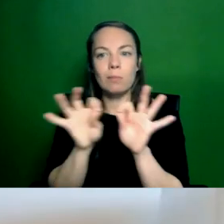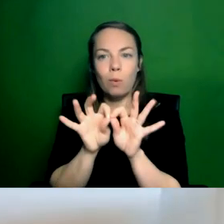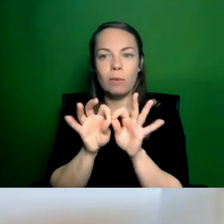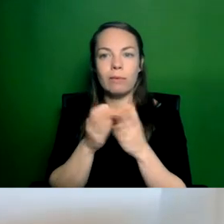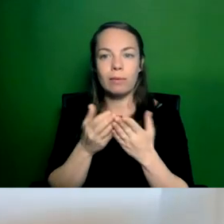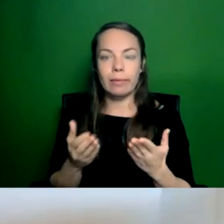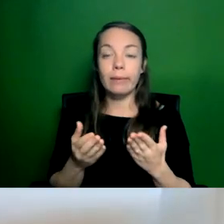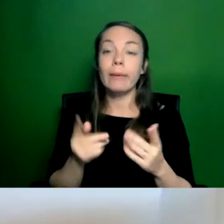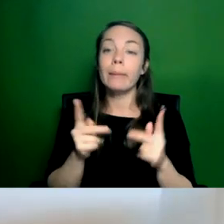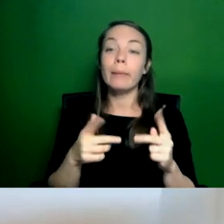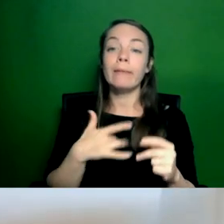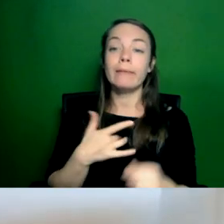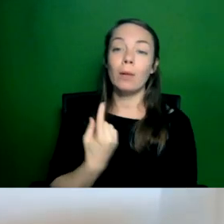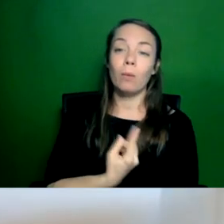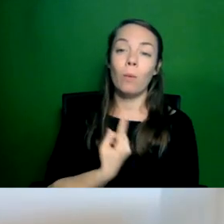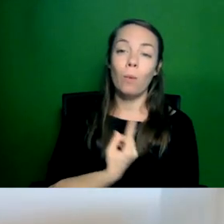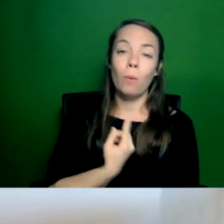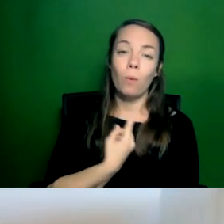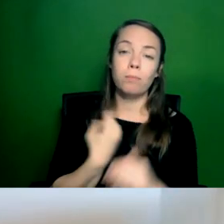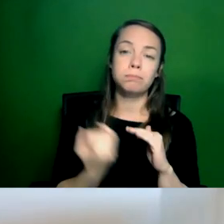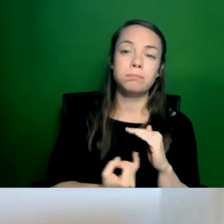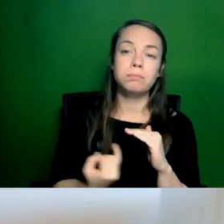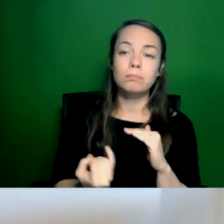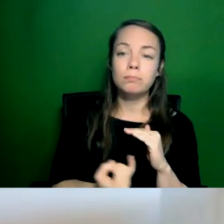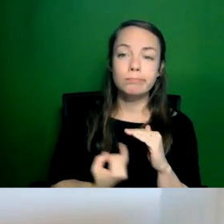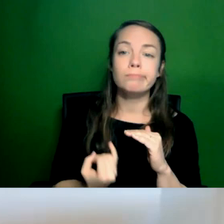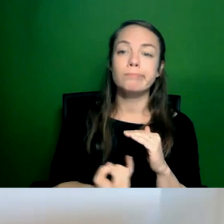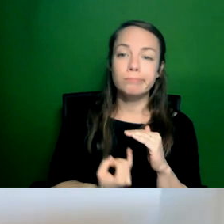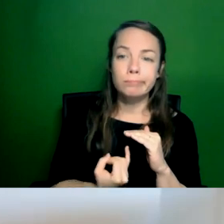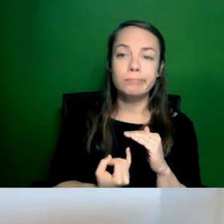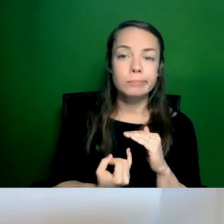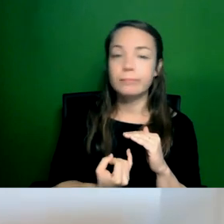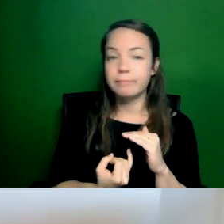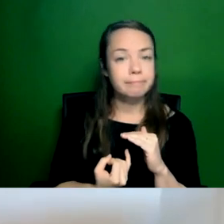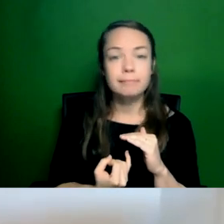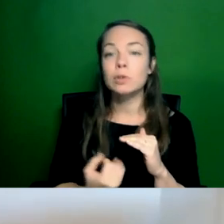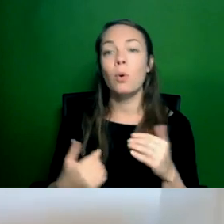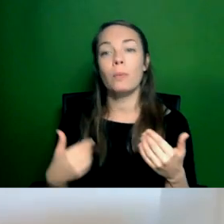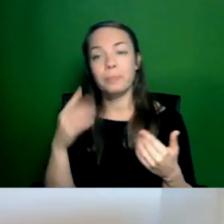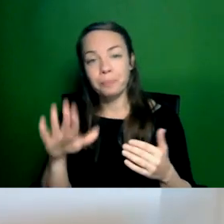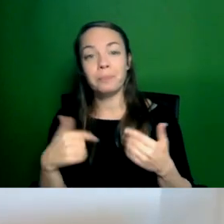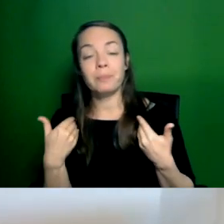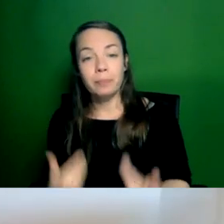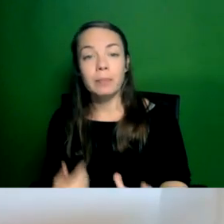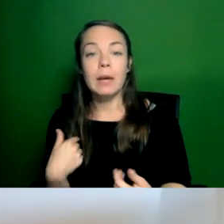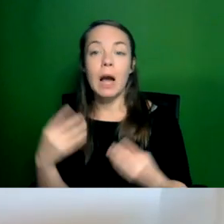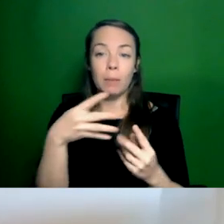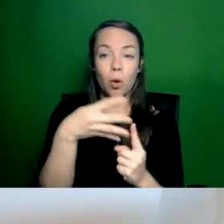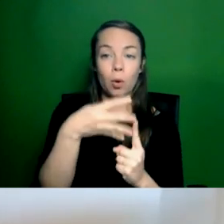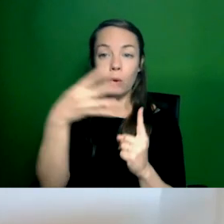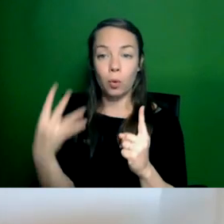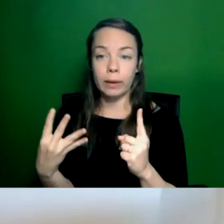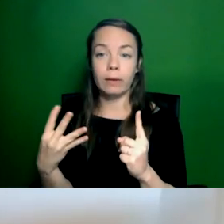the isolation that the other panelists have both mentioned that comes with this. And also, so like, I am a queer non-binary person with